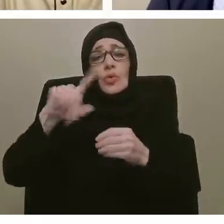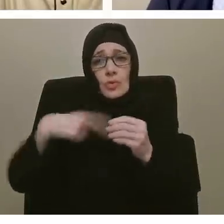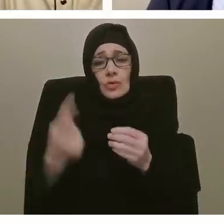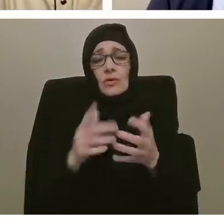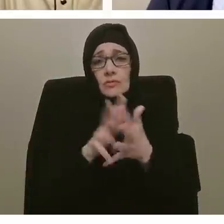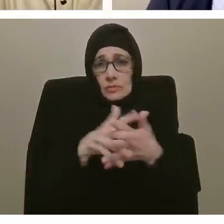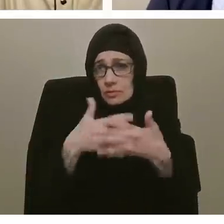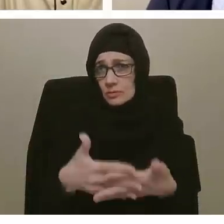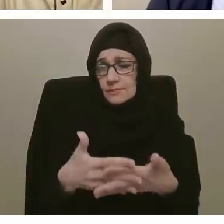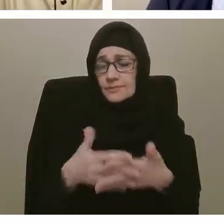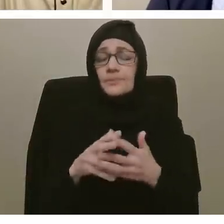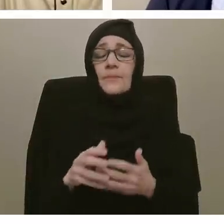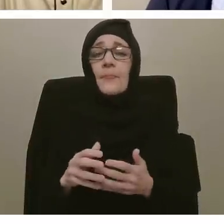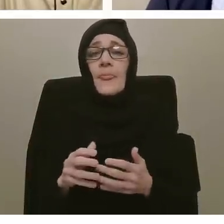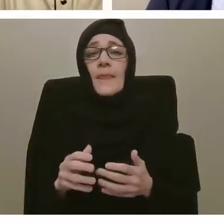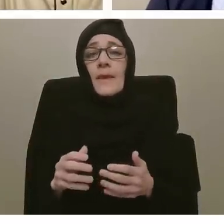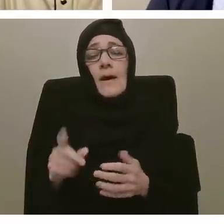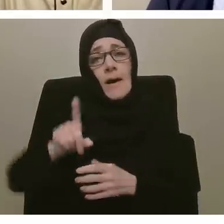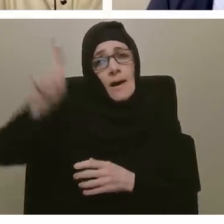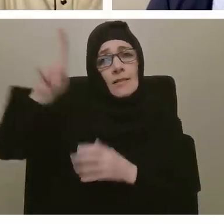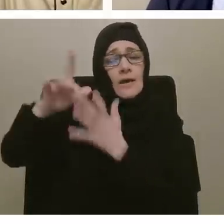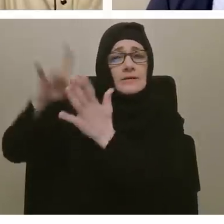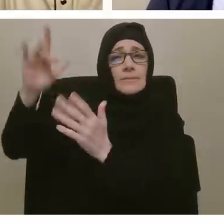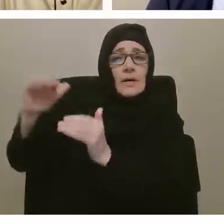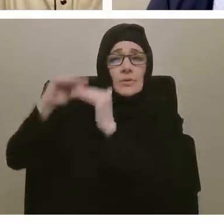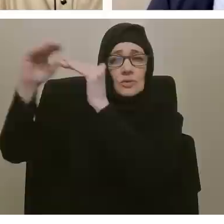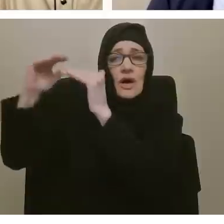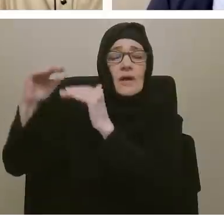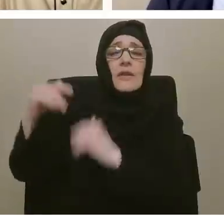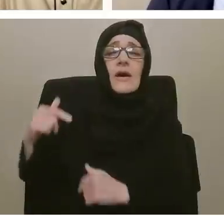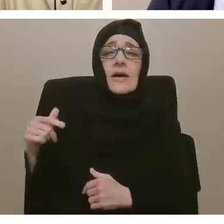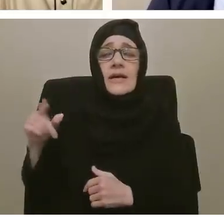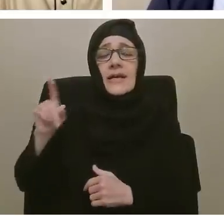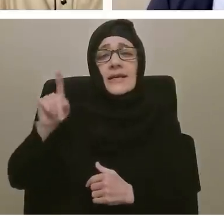narrative of the Qur'an, Allah subhanahu wa ta'ala, He